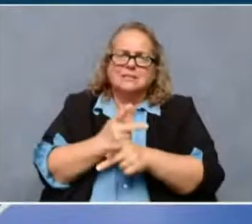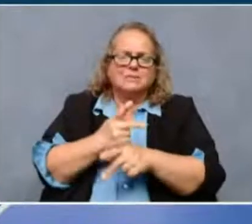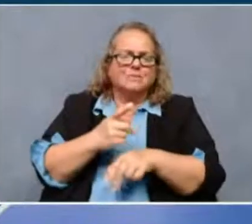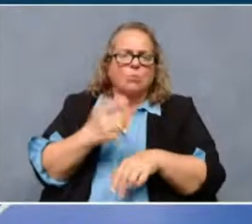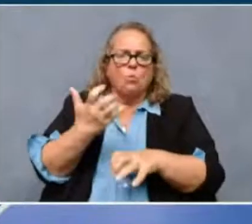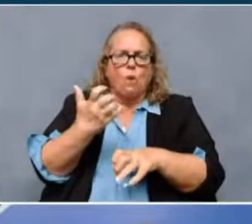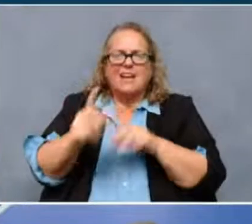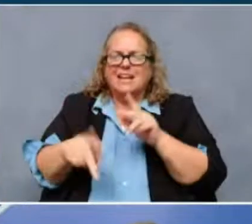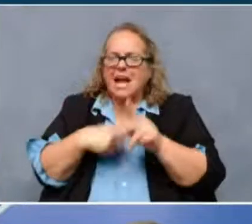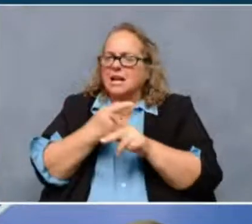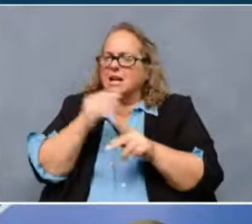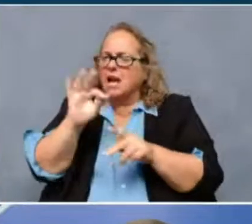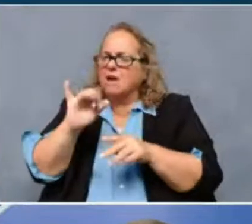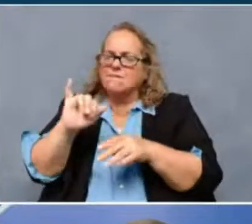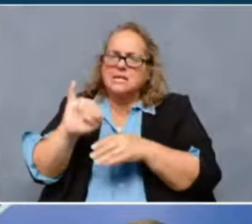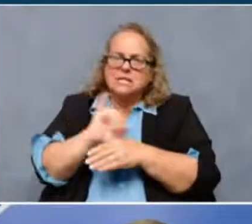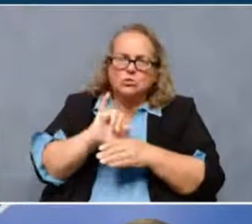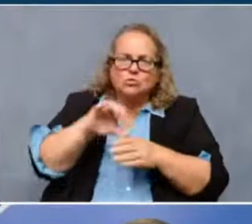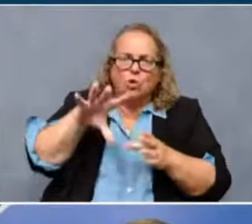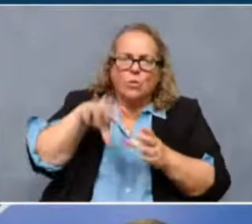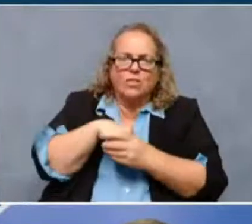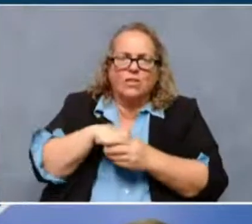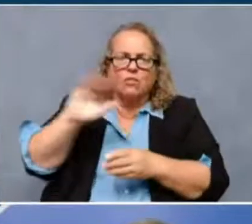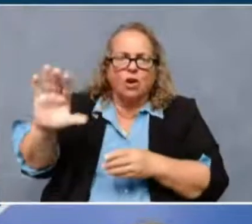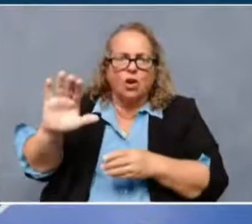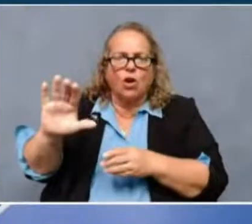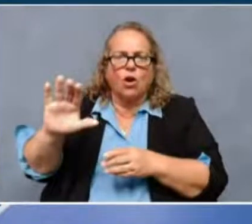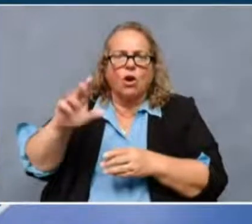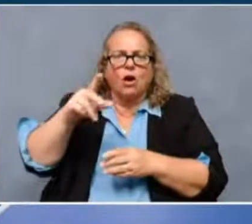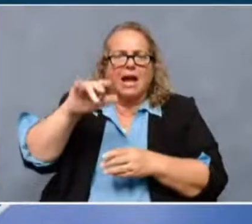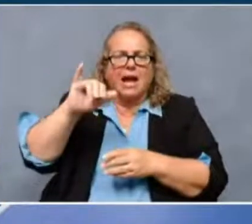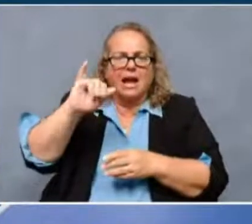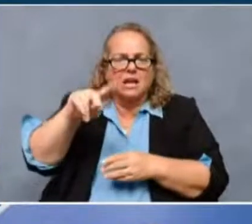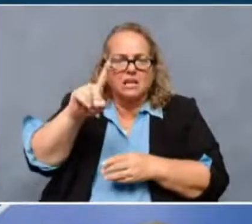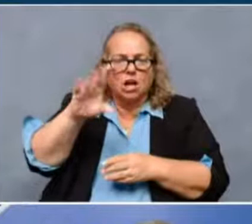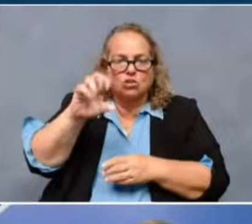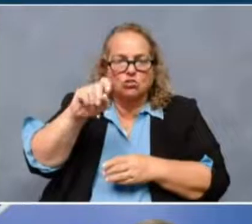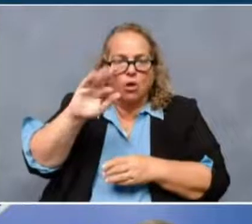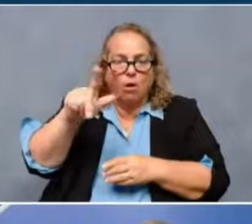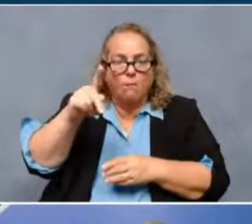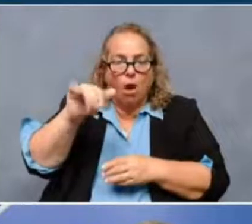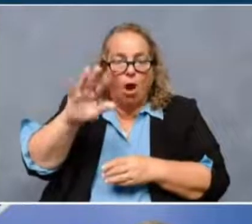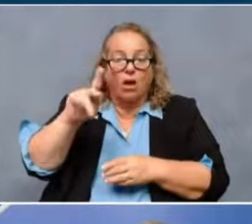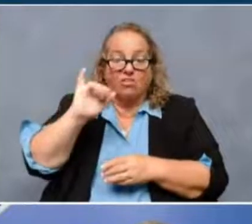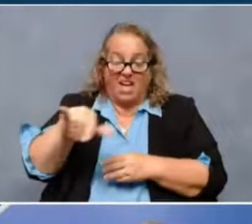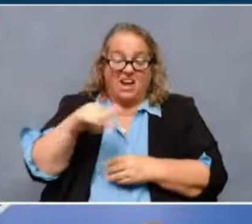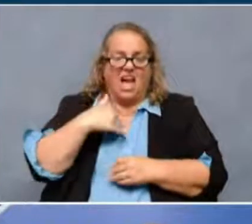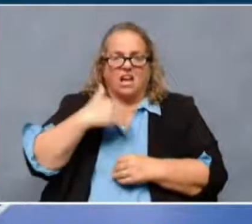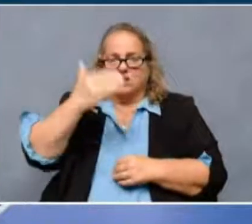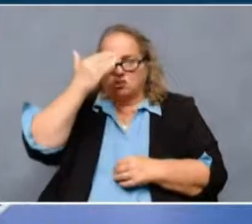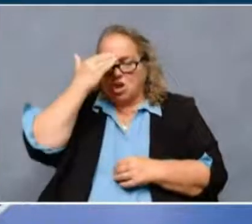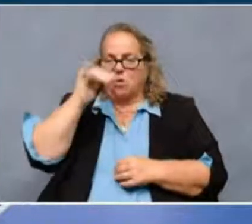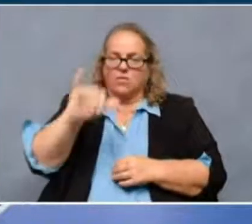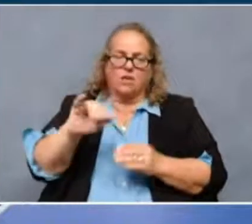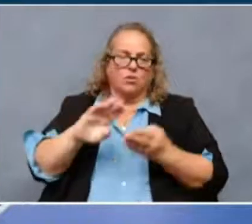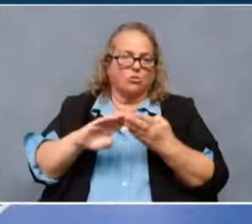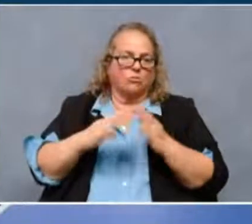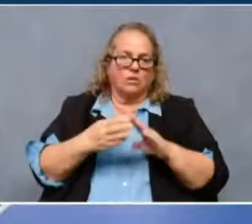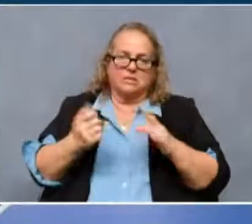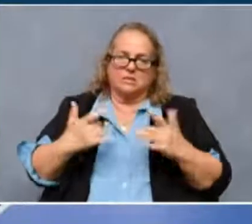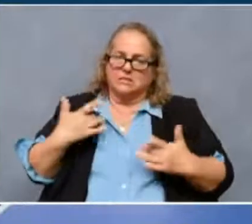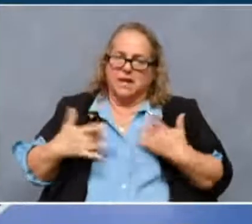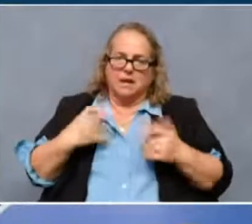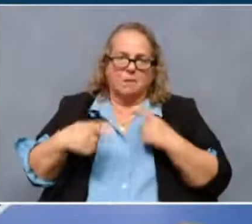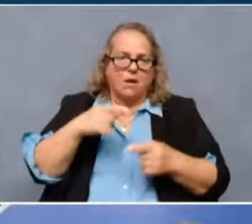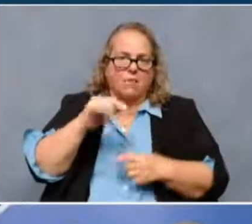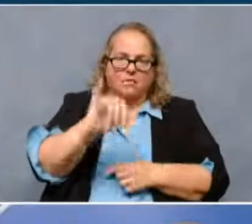park. And this is one that I know the community is incredibly excited about. You just think, I mean,